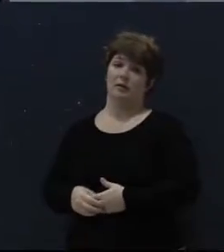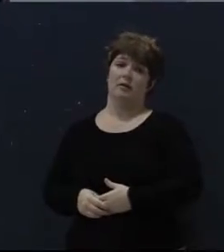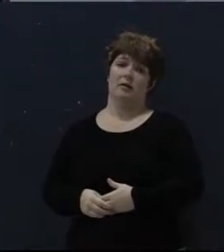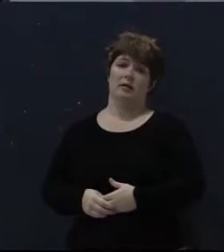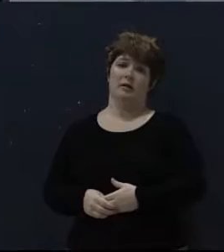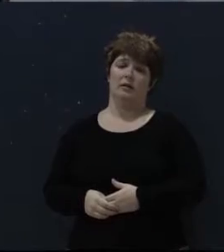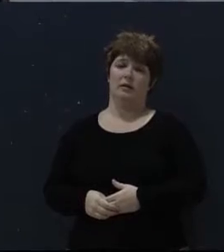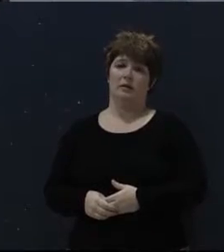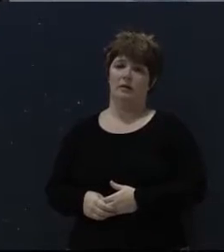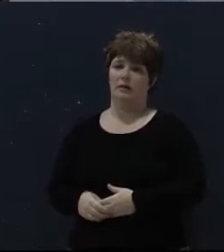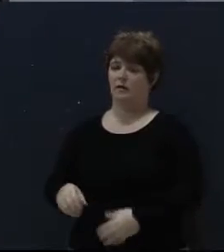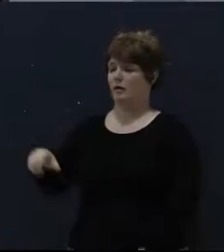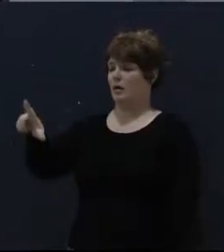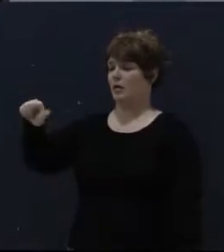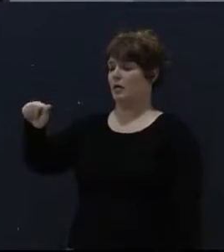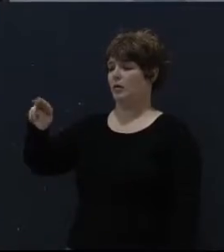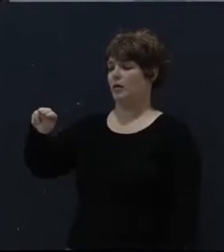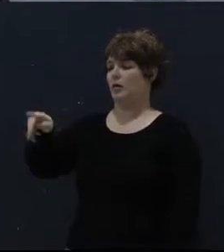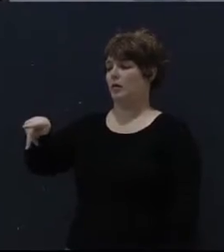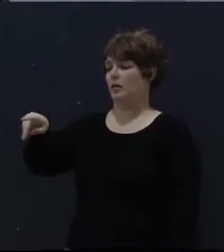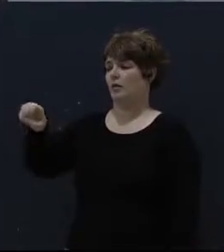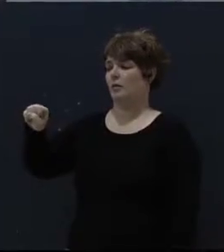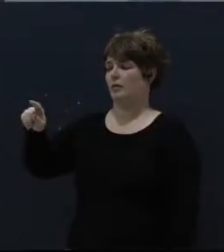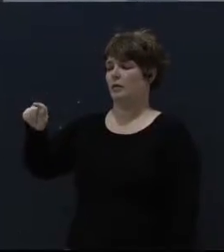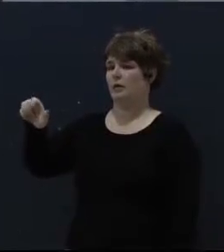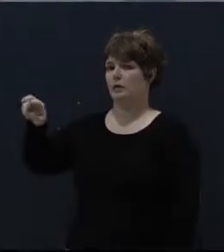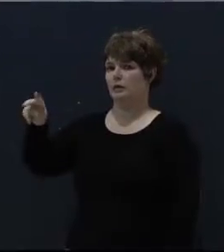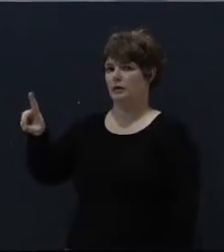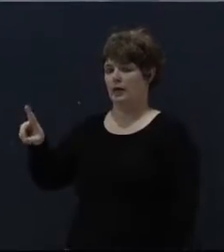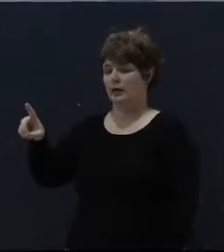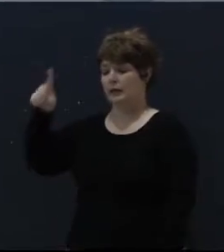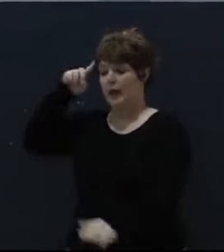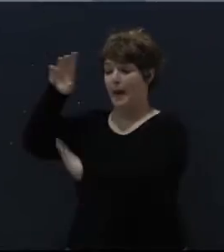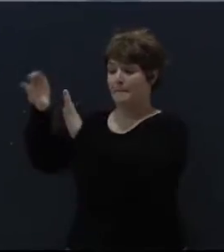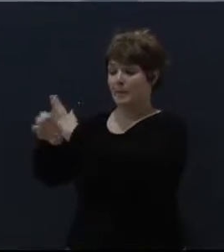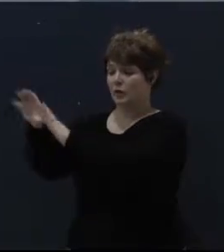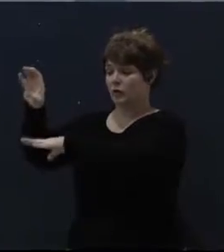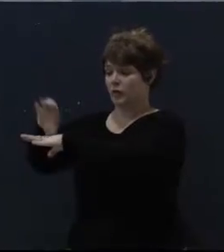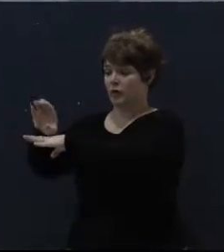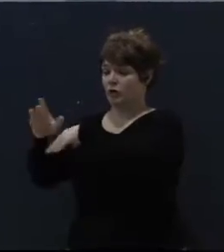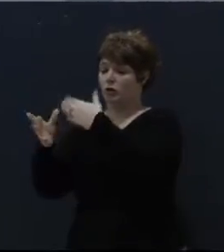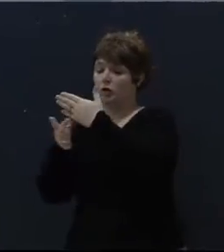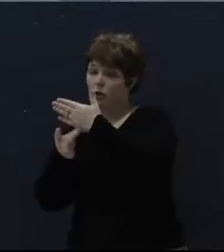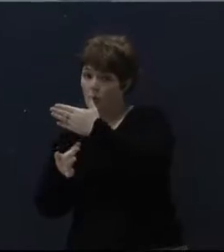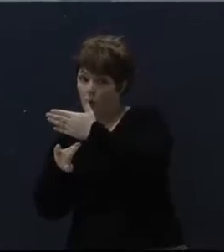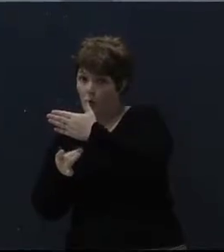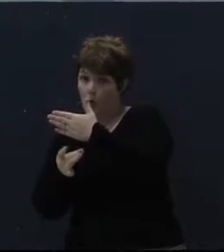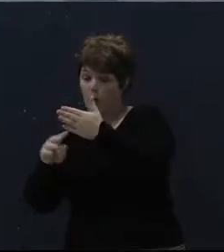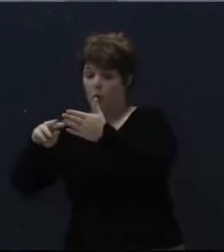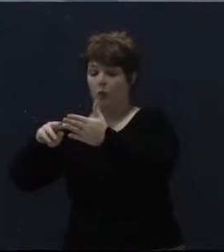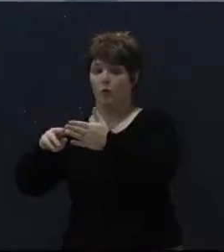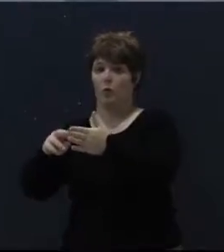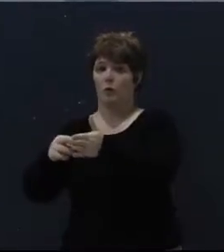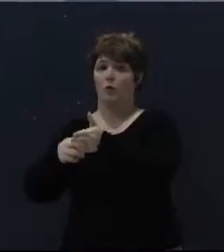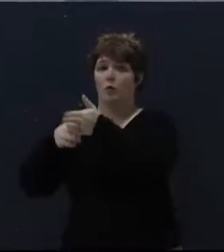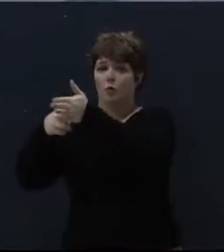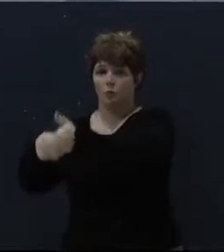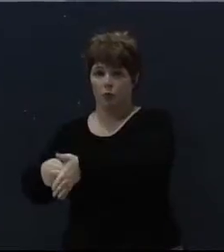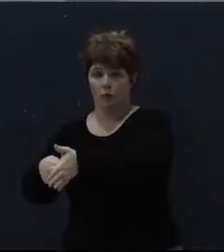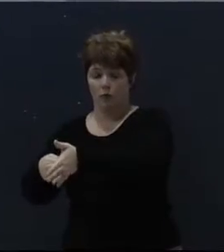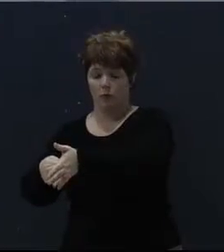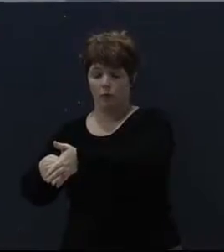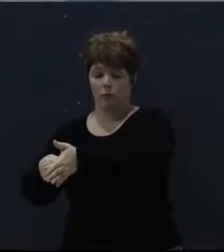The lampstand's a picture of the church, and the oil is a picture of the Holy Ghost. I say this, you